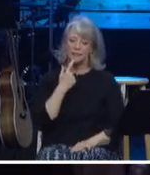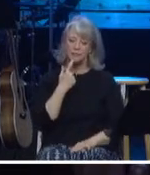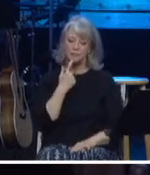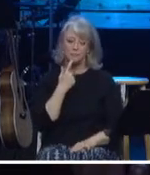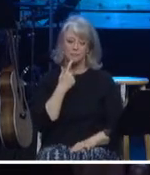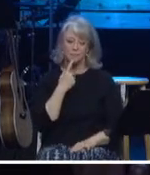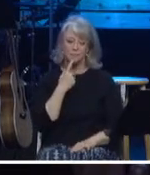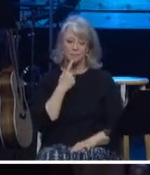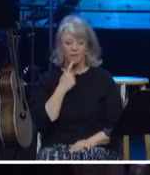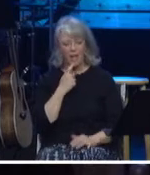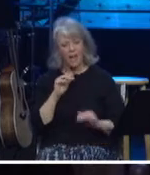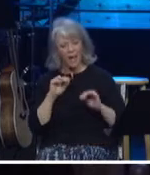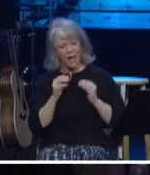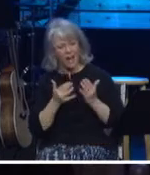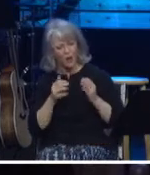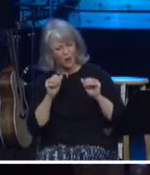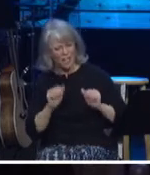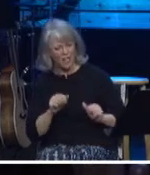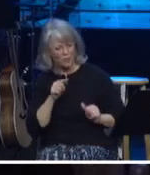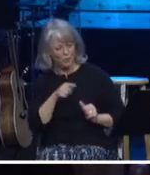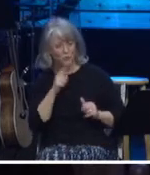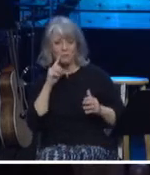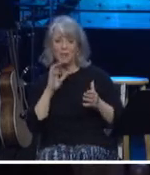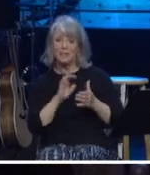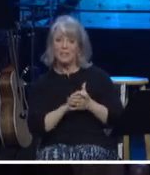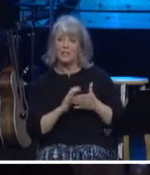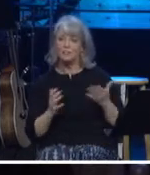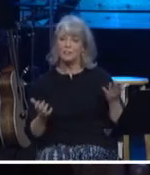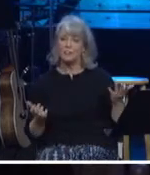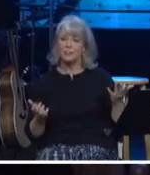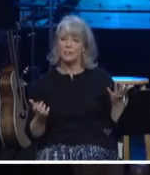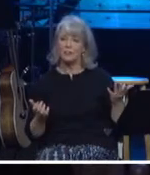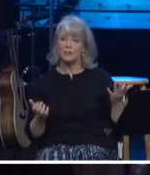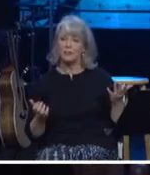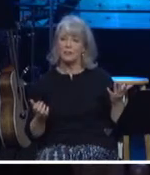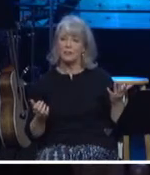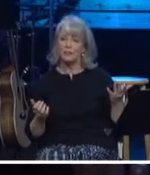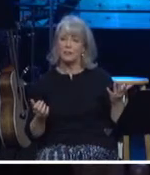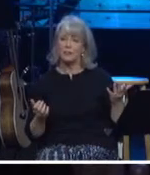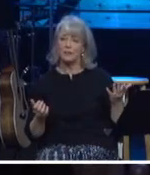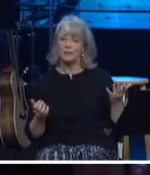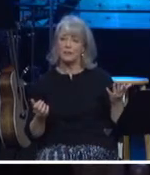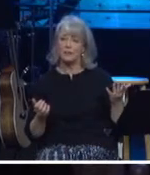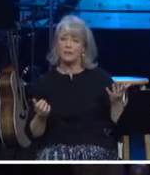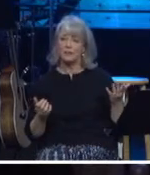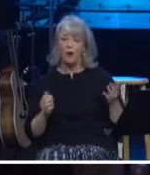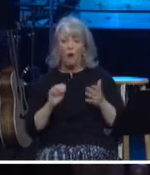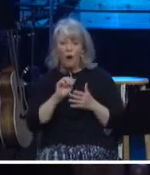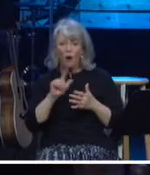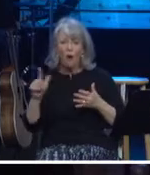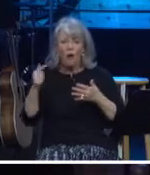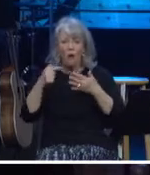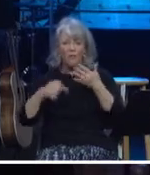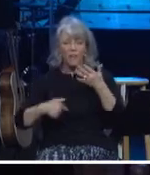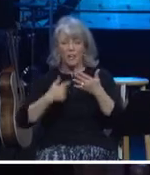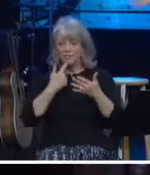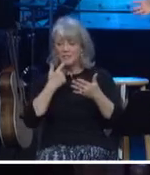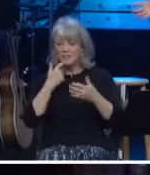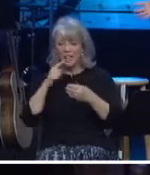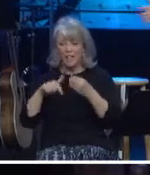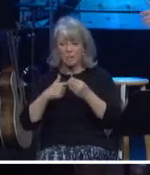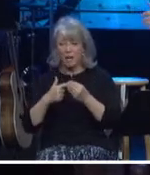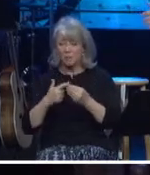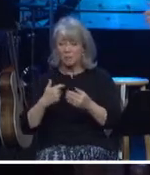question. How can you believe? How can you believe anything that I've said about myself? How can you believe